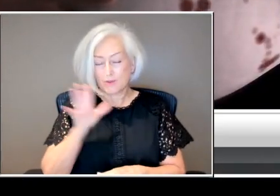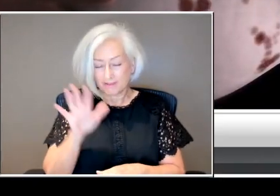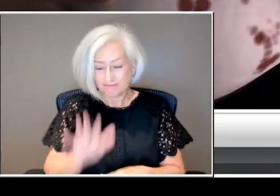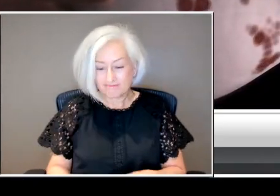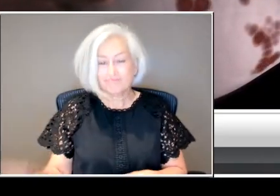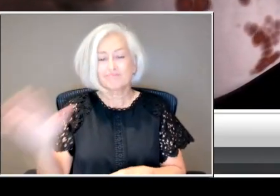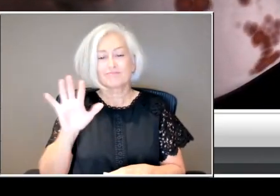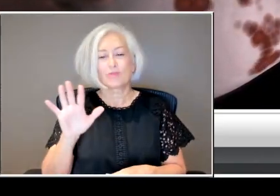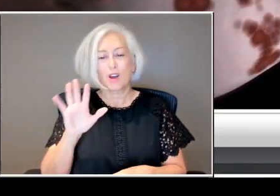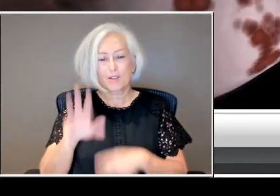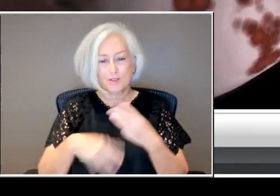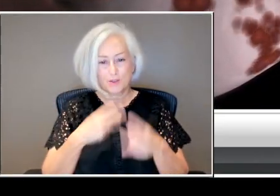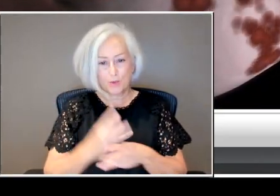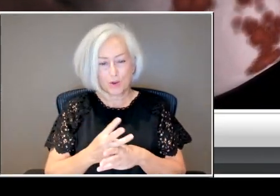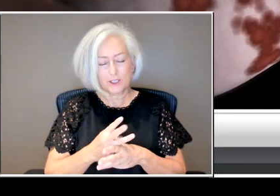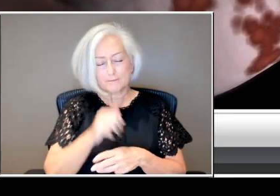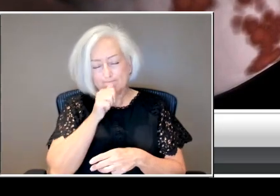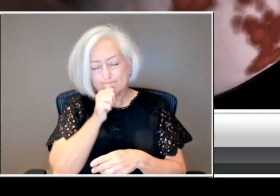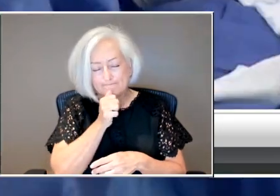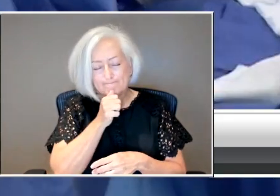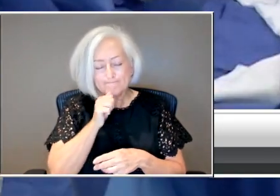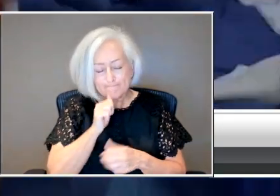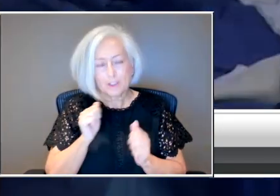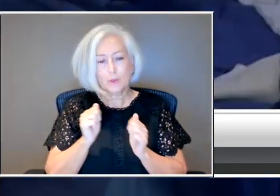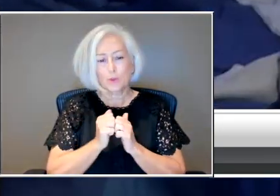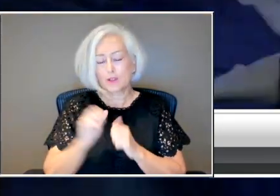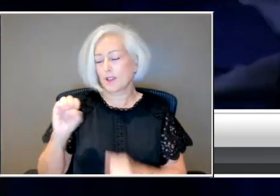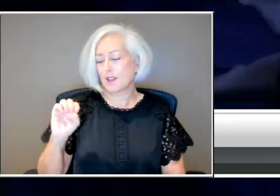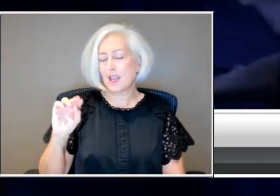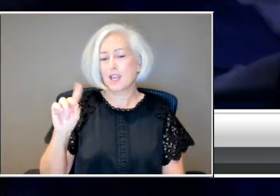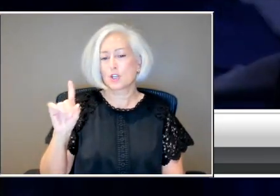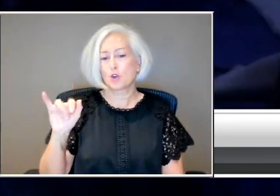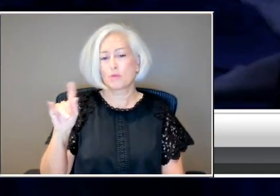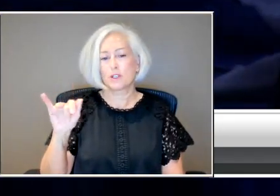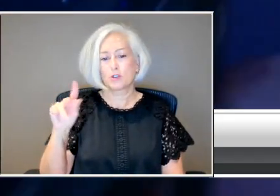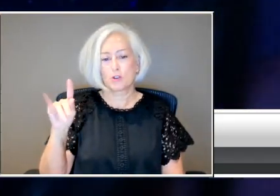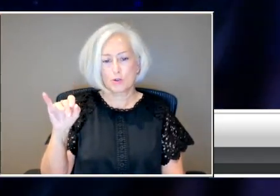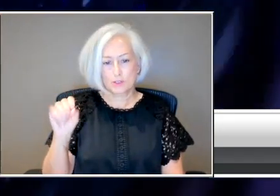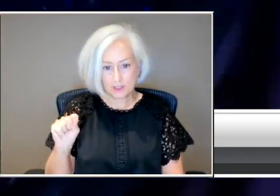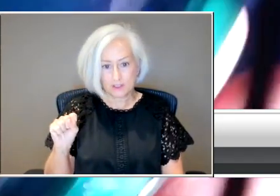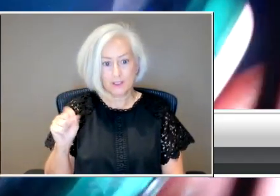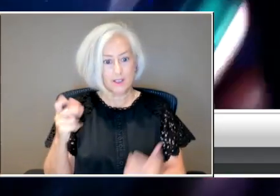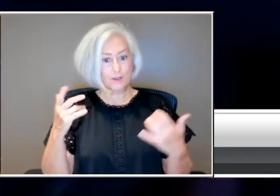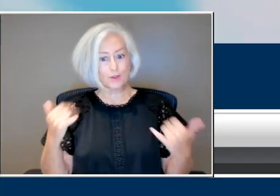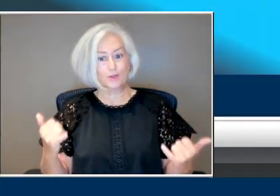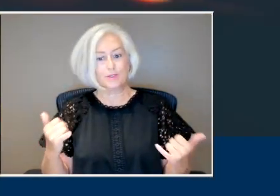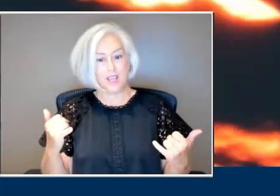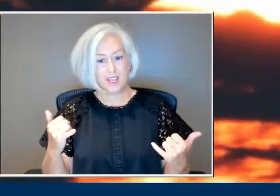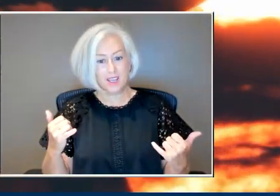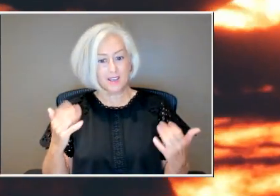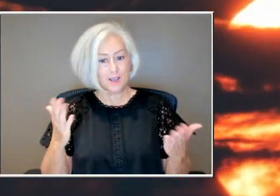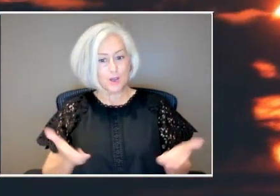endometriosis. Today, we pull back the curtain and offer hope for a condition that currently has no cure.